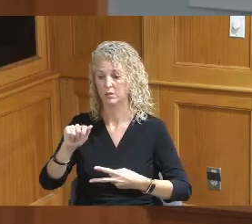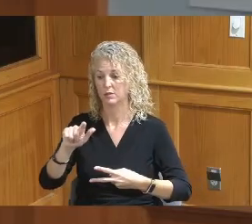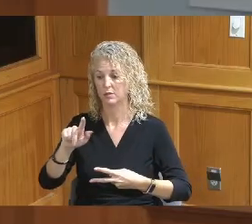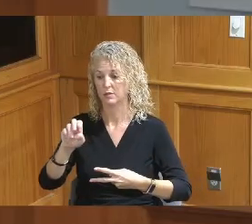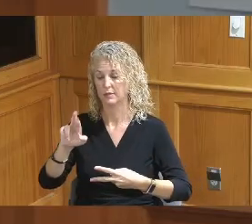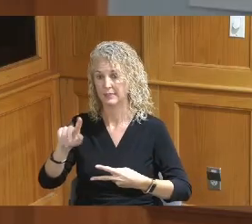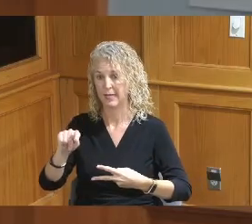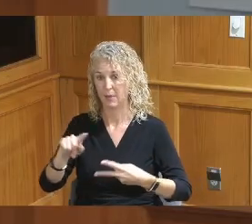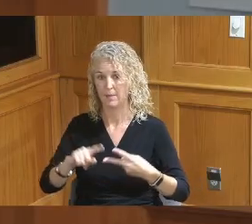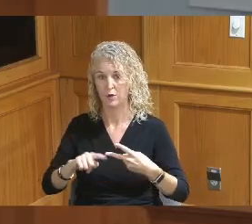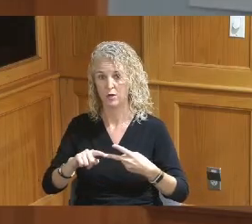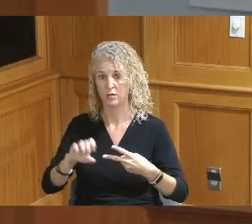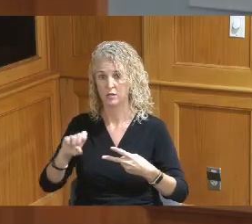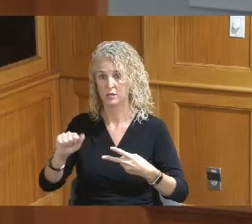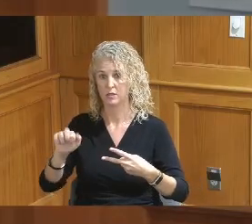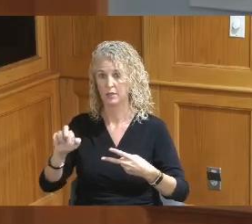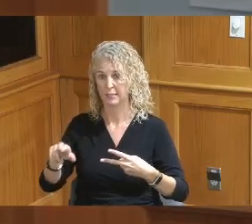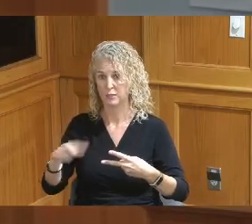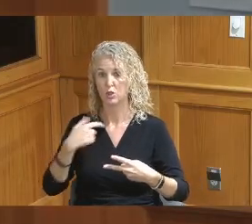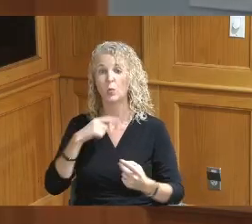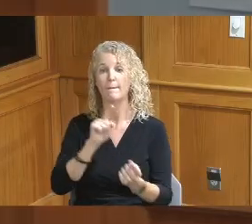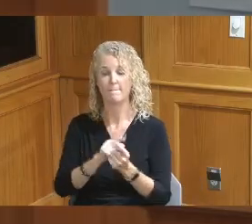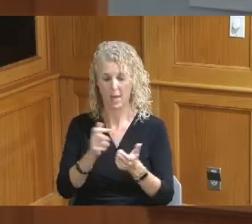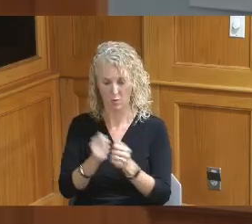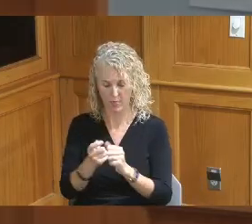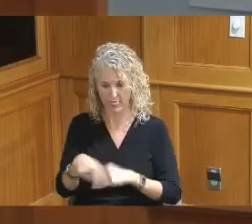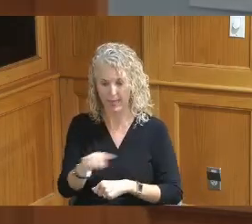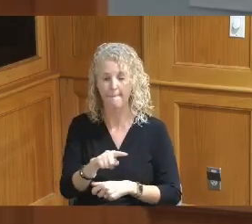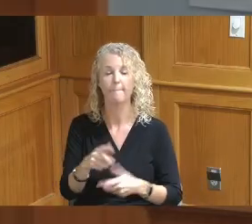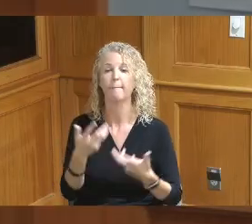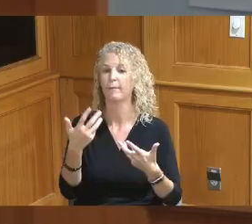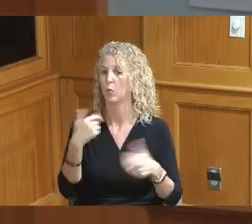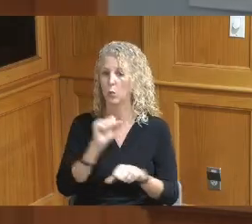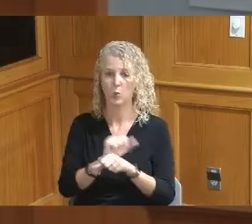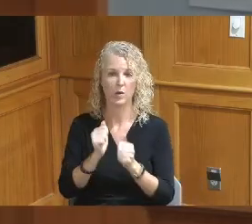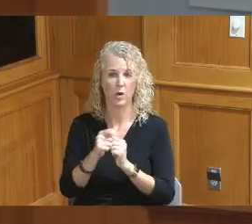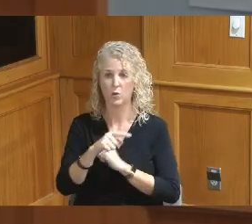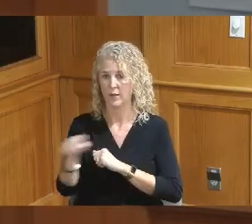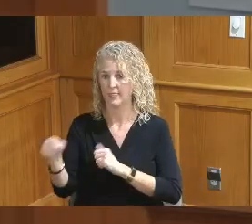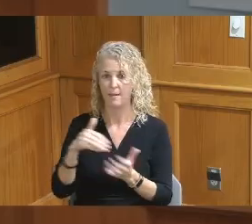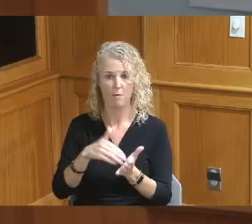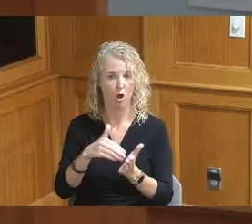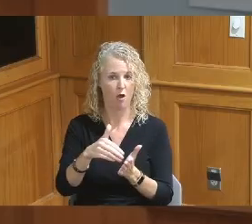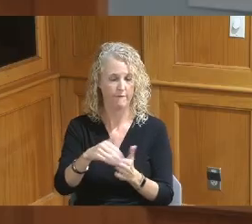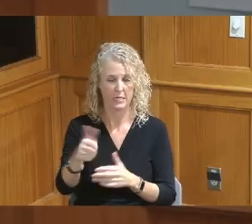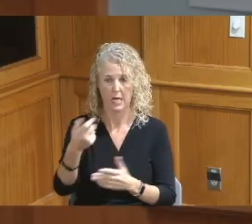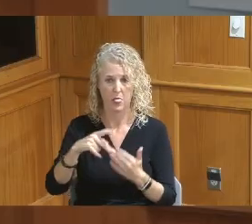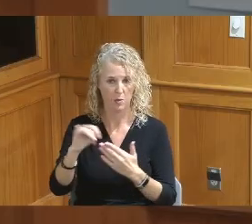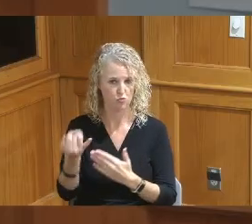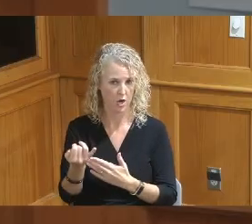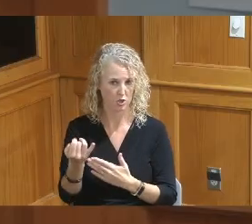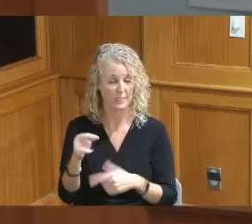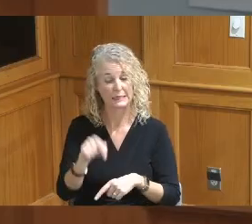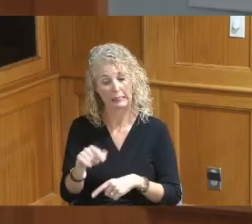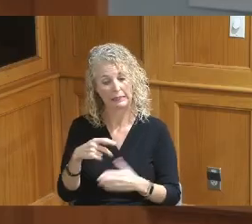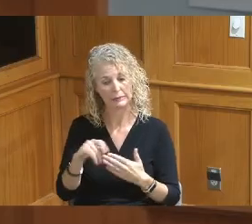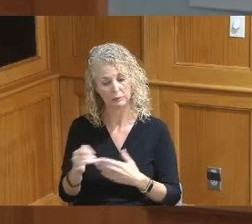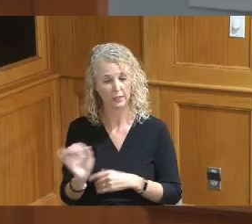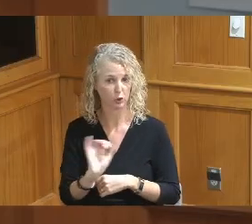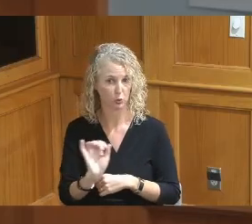those folks as part of this, and then also generally we work with them all the time on other things.